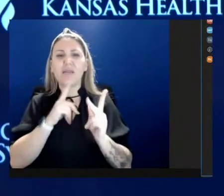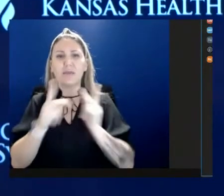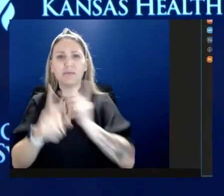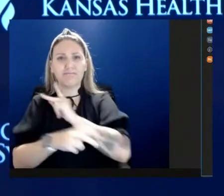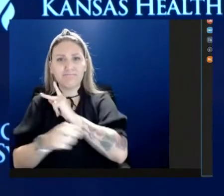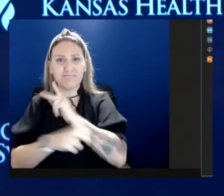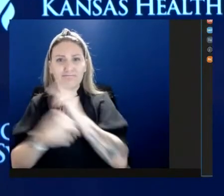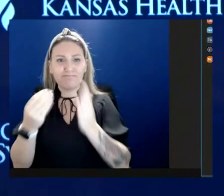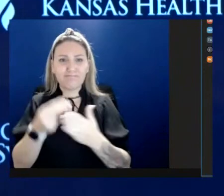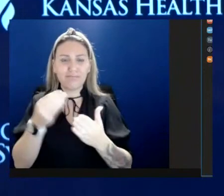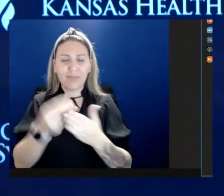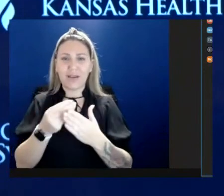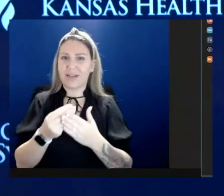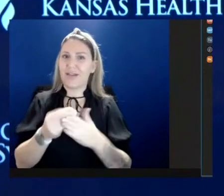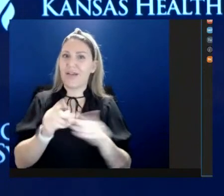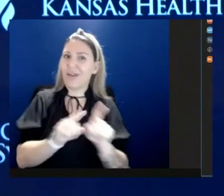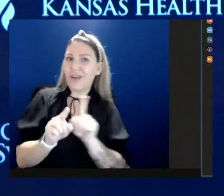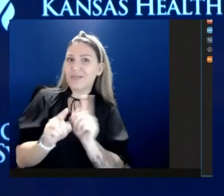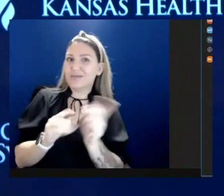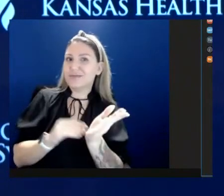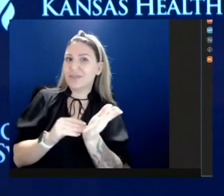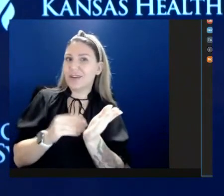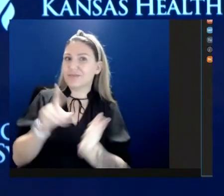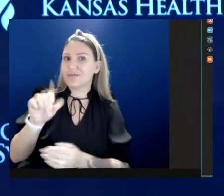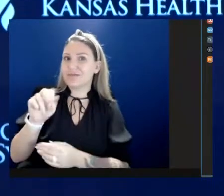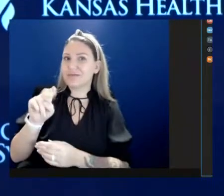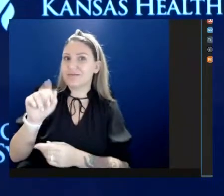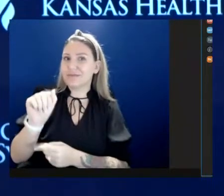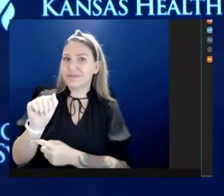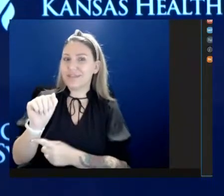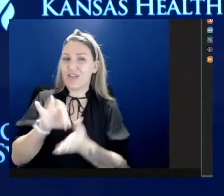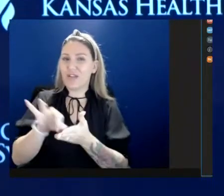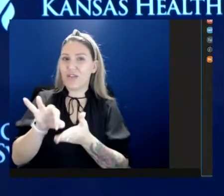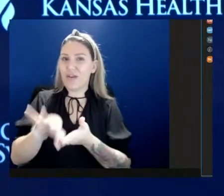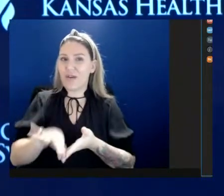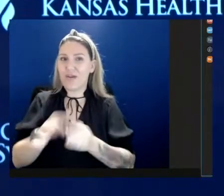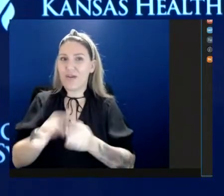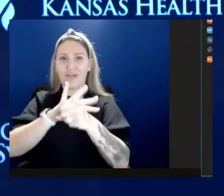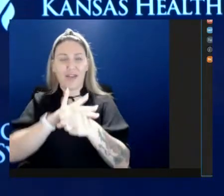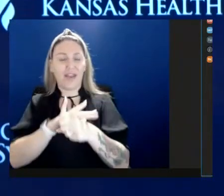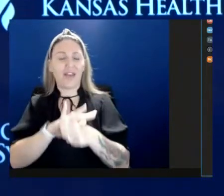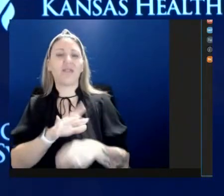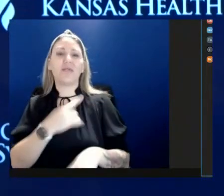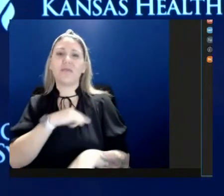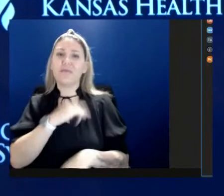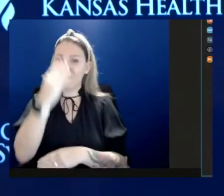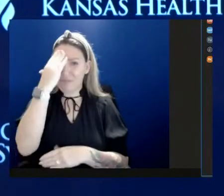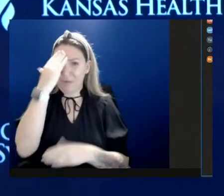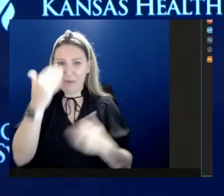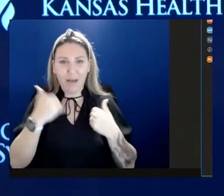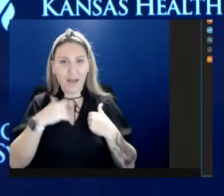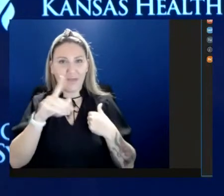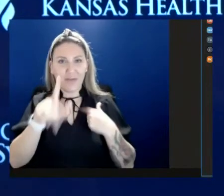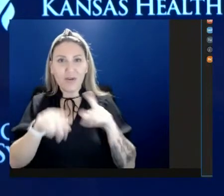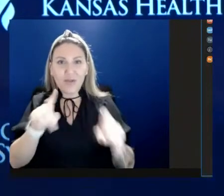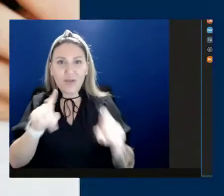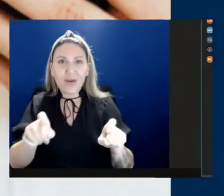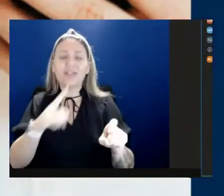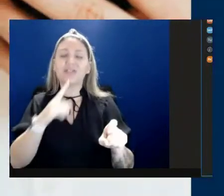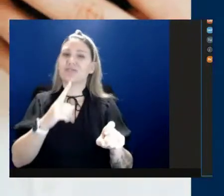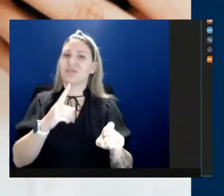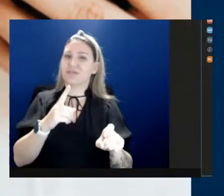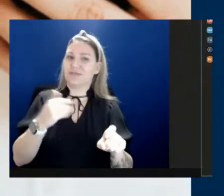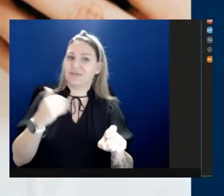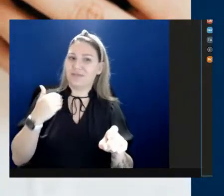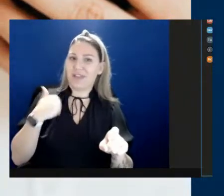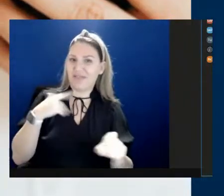morning. We know that you have questions. Our experts have answers. Send them to us in the chat thread or the email. The links are